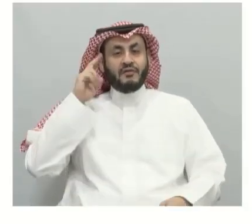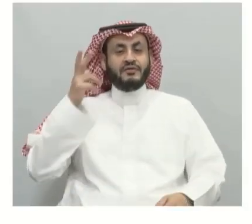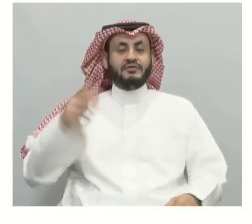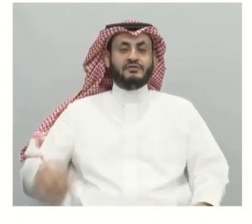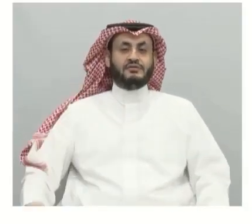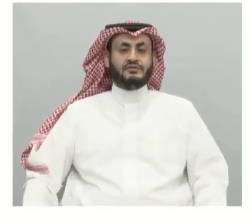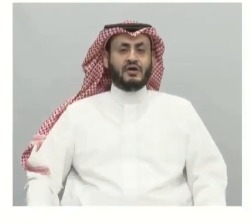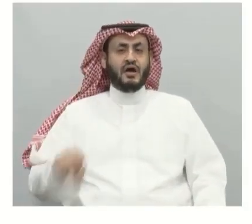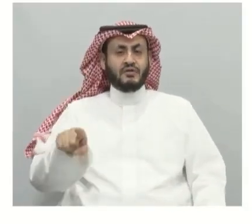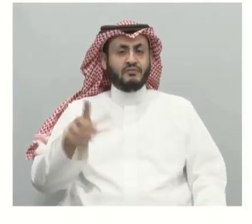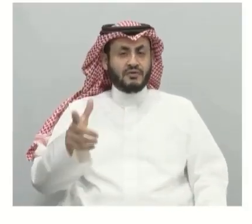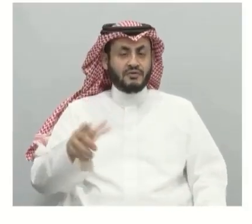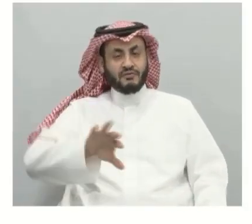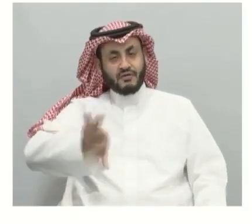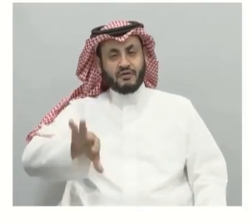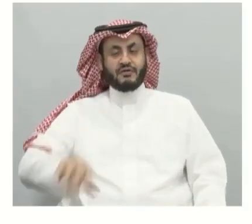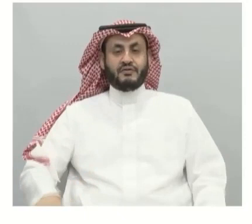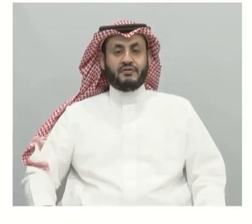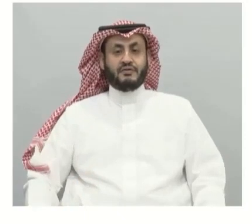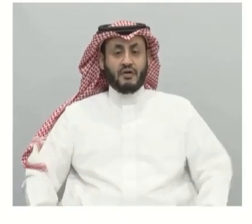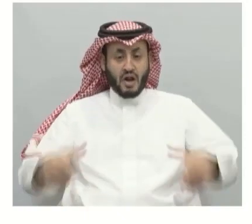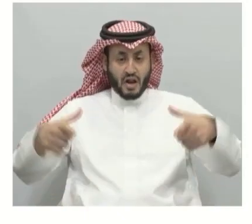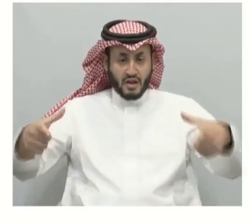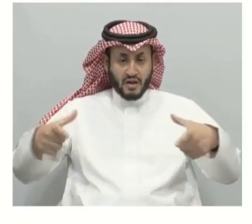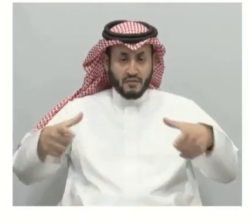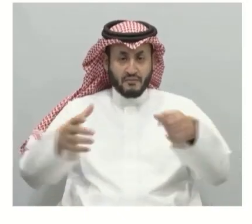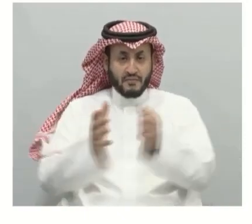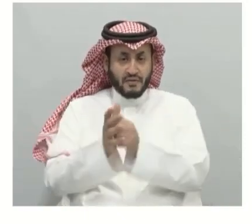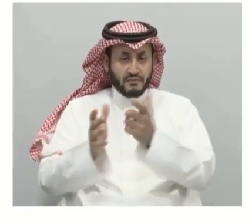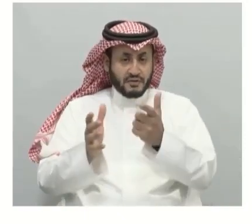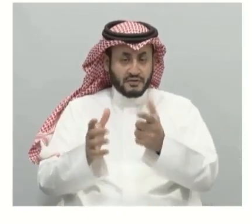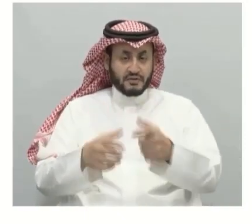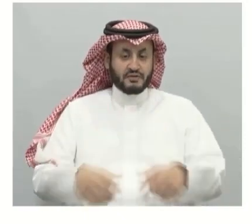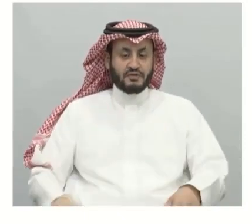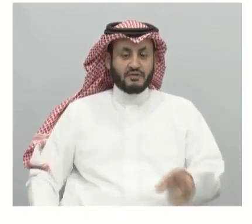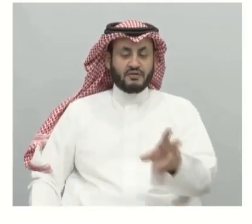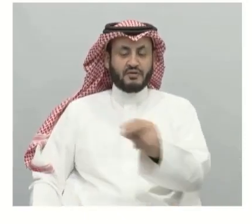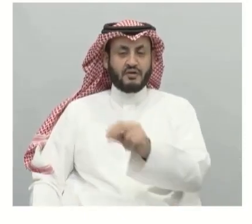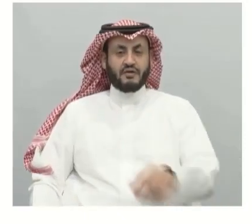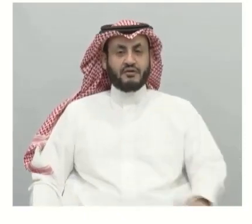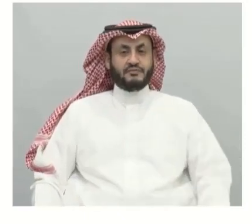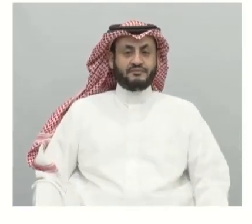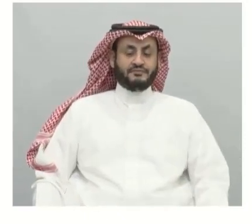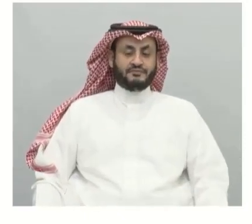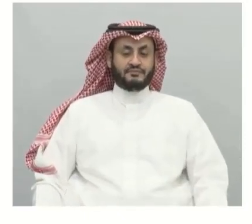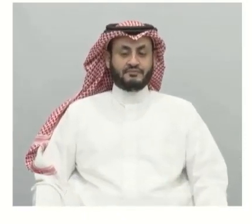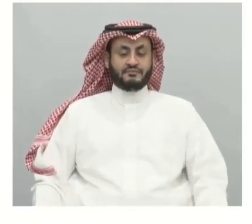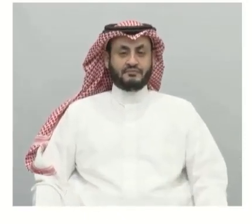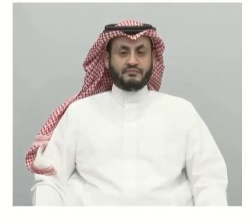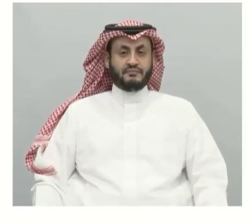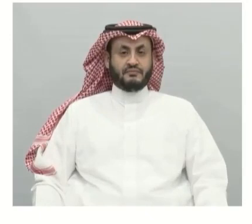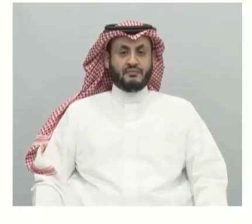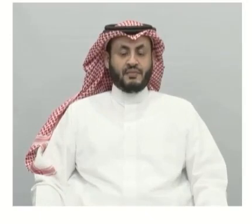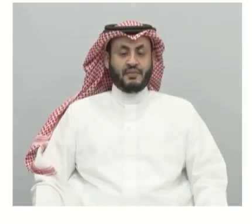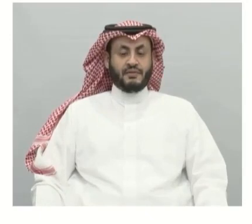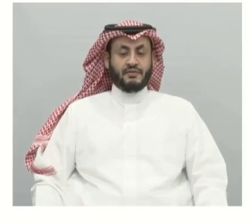Brazilian. And their capital city is Brasilia. This is where you can go to the airport